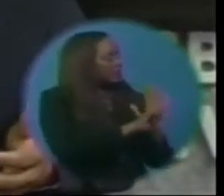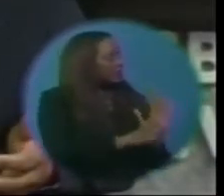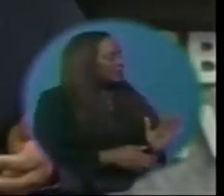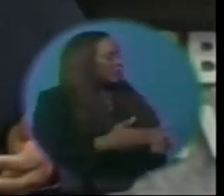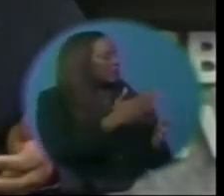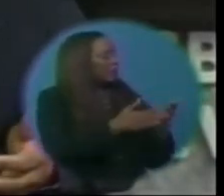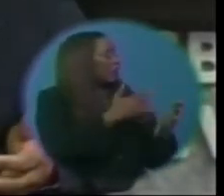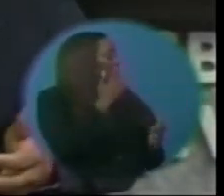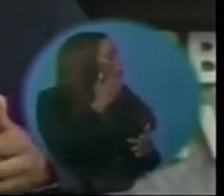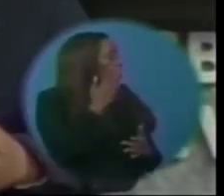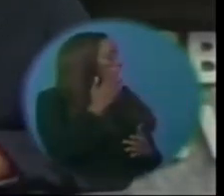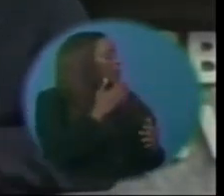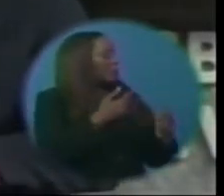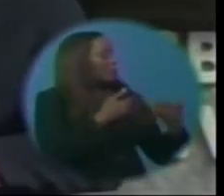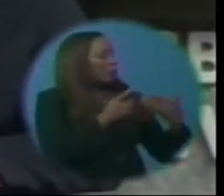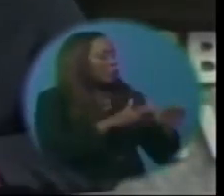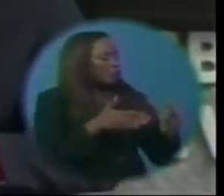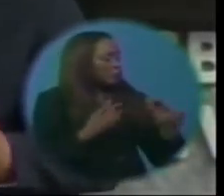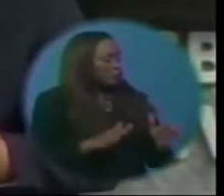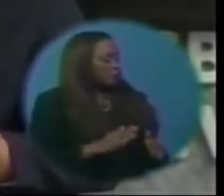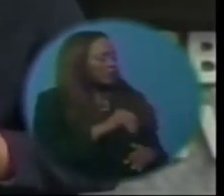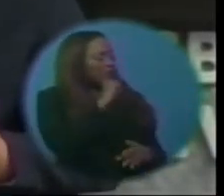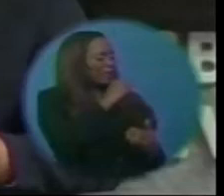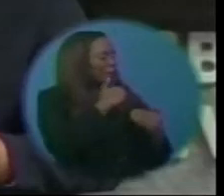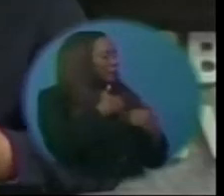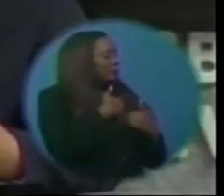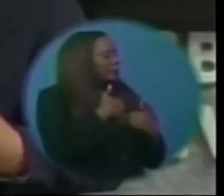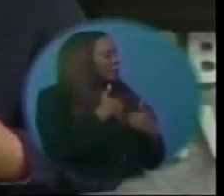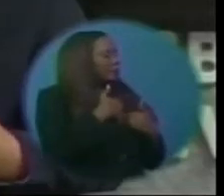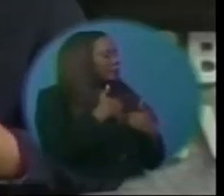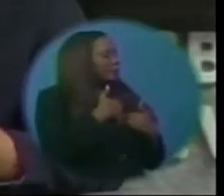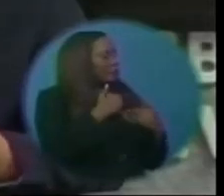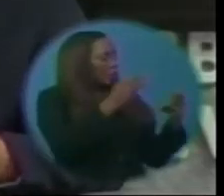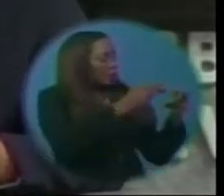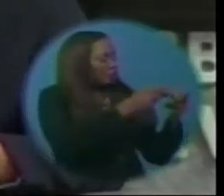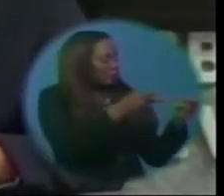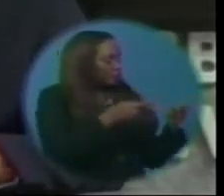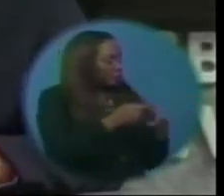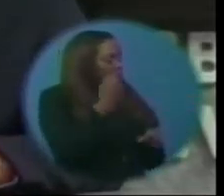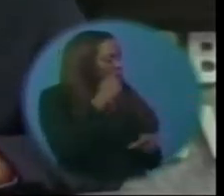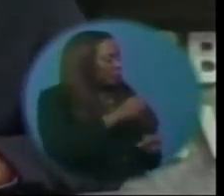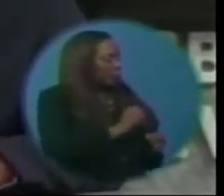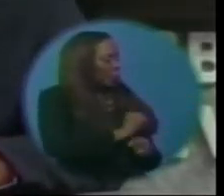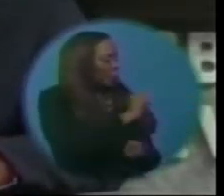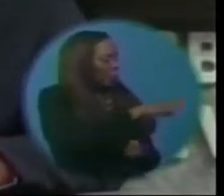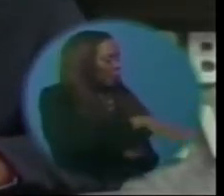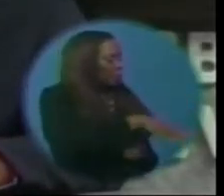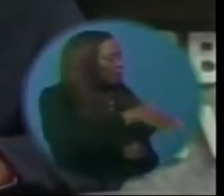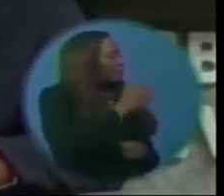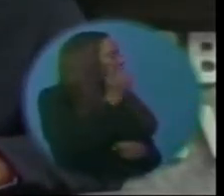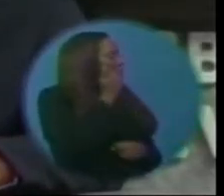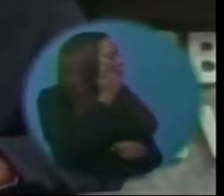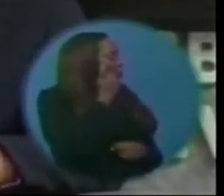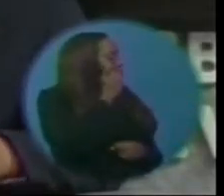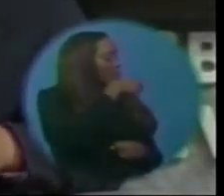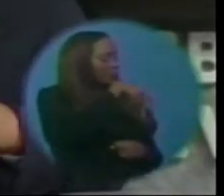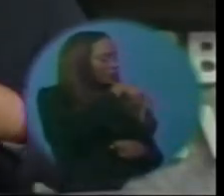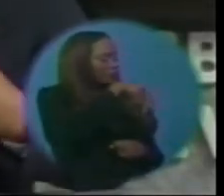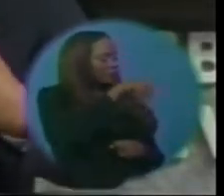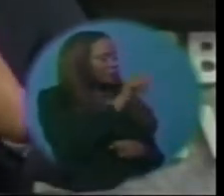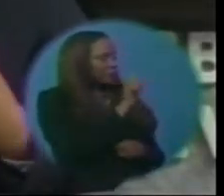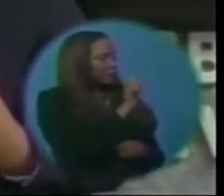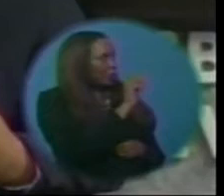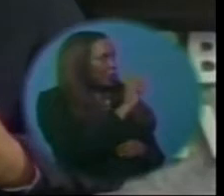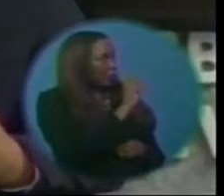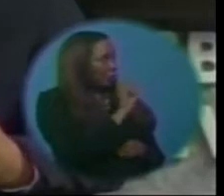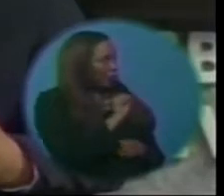for a sanitary bin. But we know of our own, we need to step up the awareness and education campaign. Folks who have